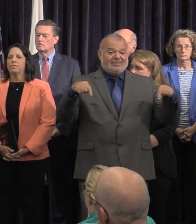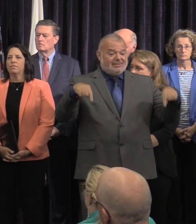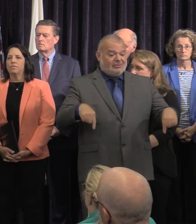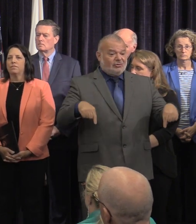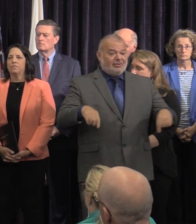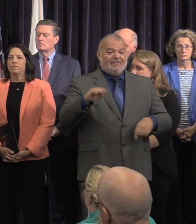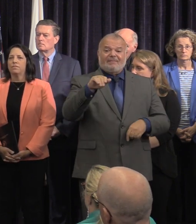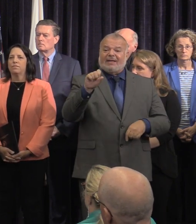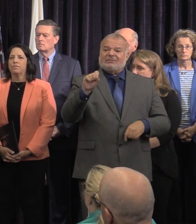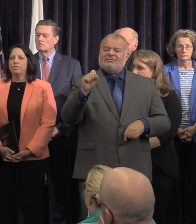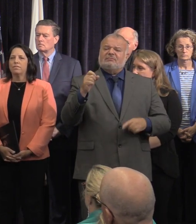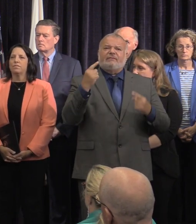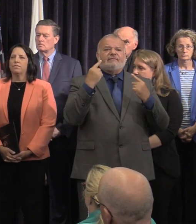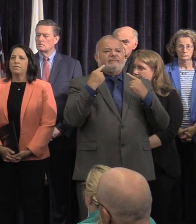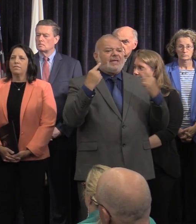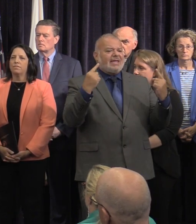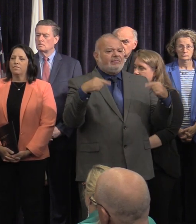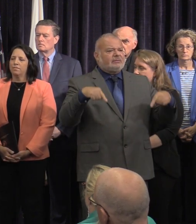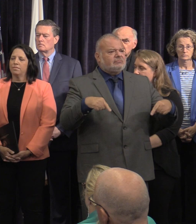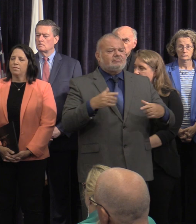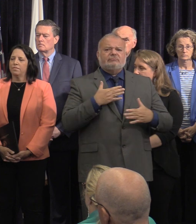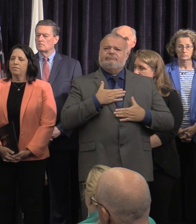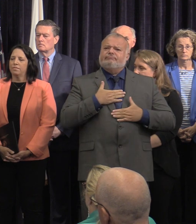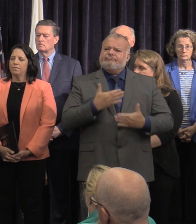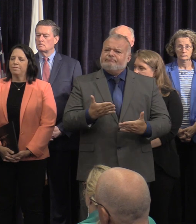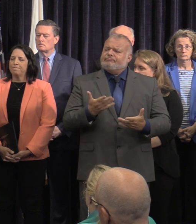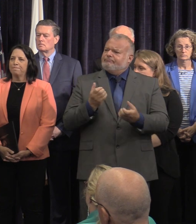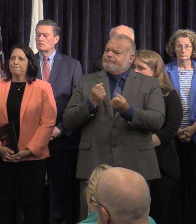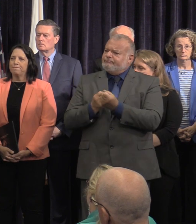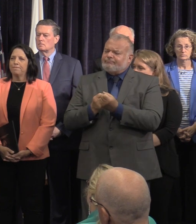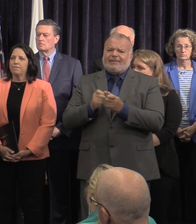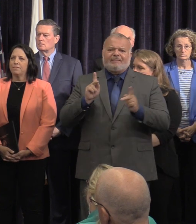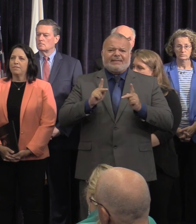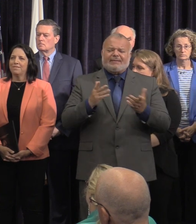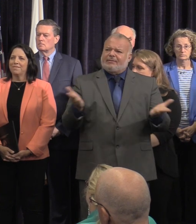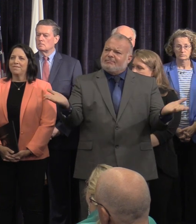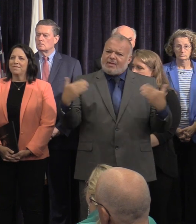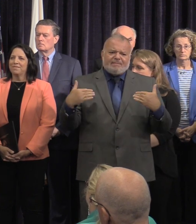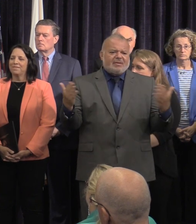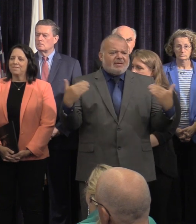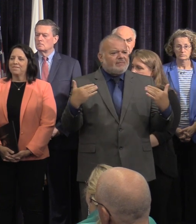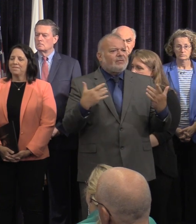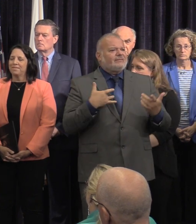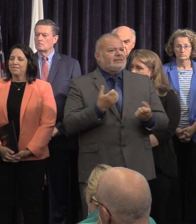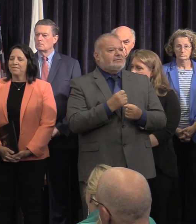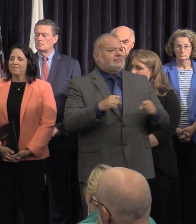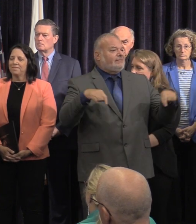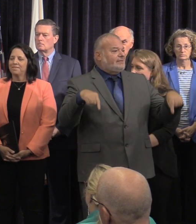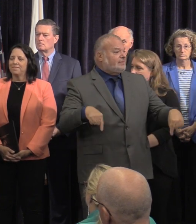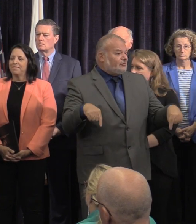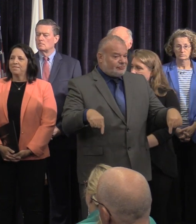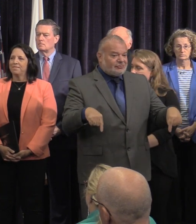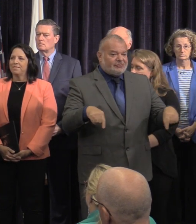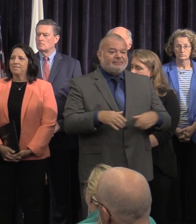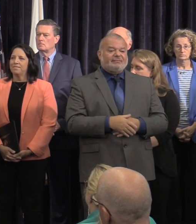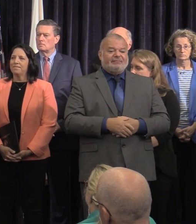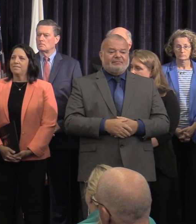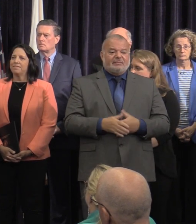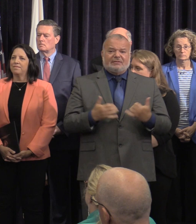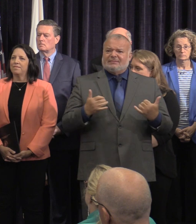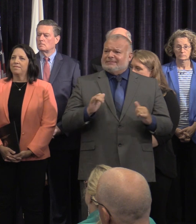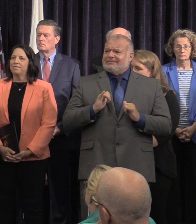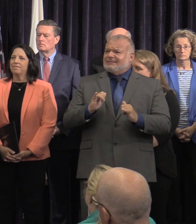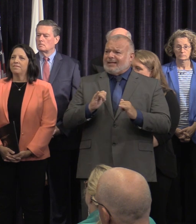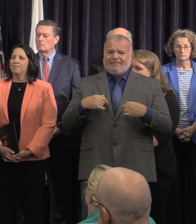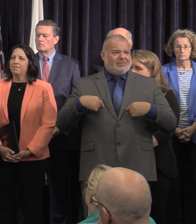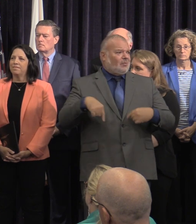hope, compassion, humanity, and opportunity. They're here because, like any of us, they would do